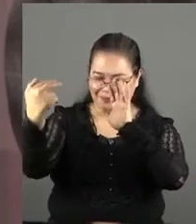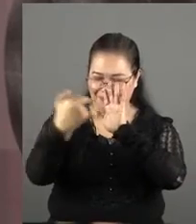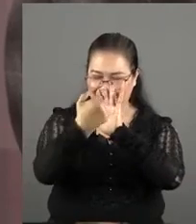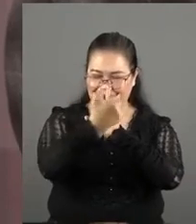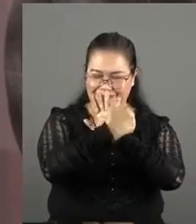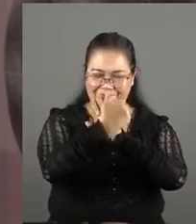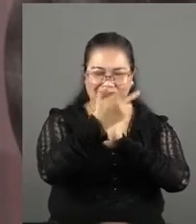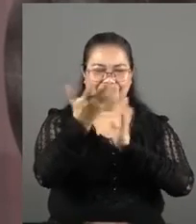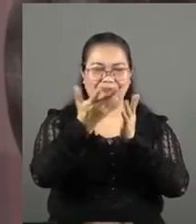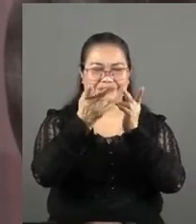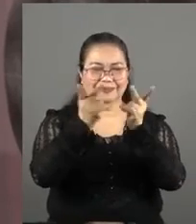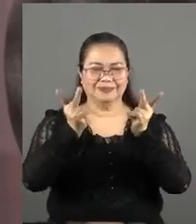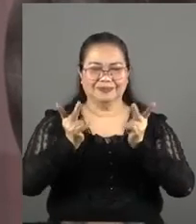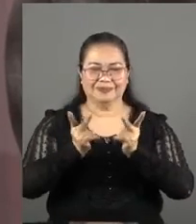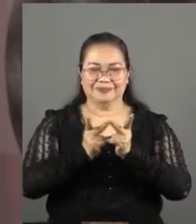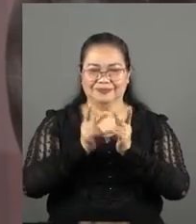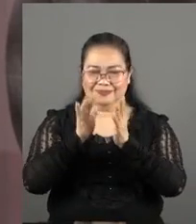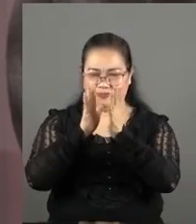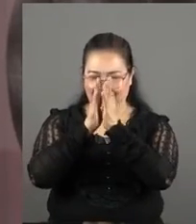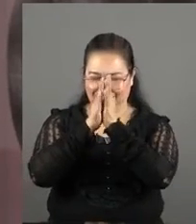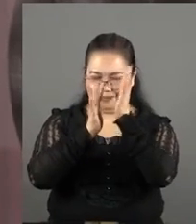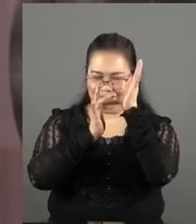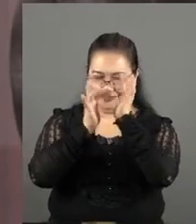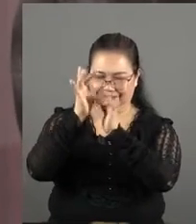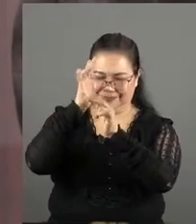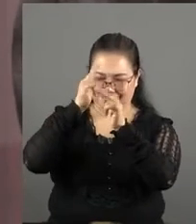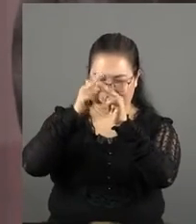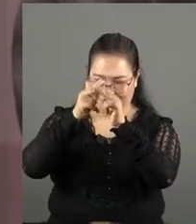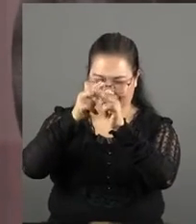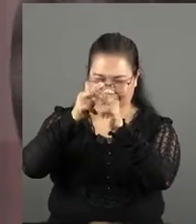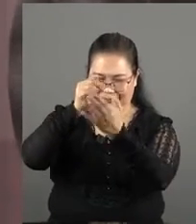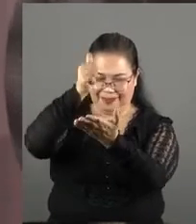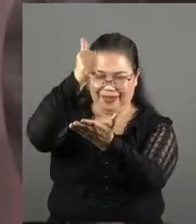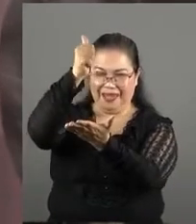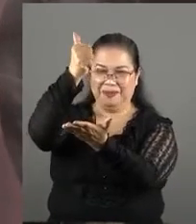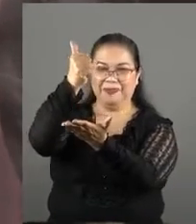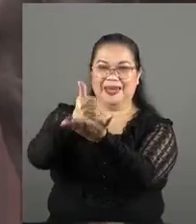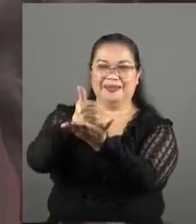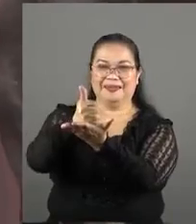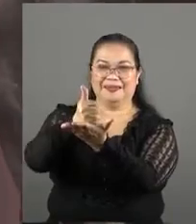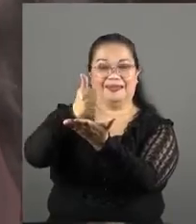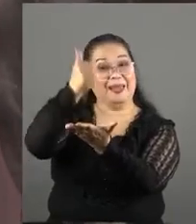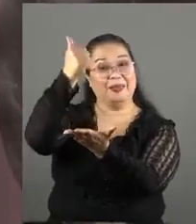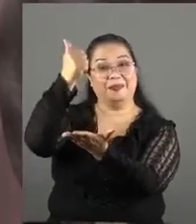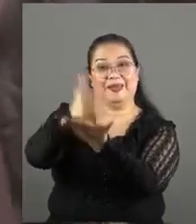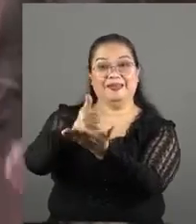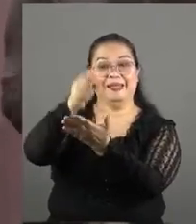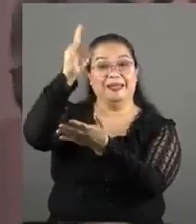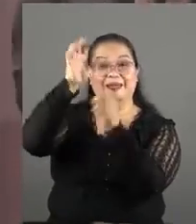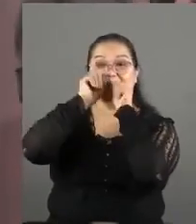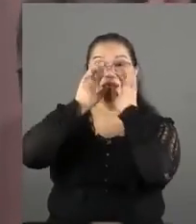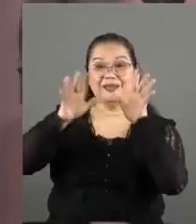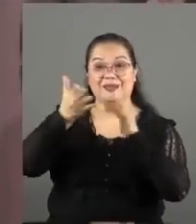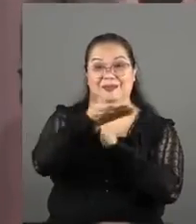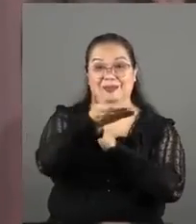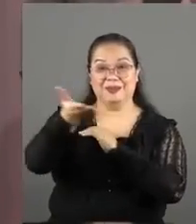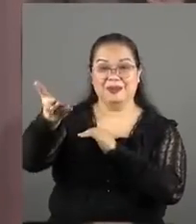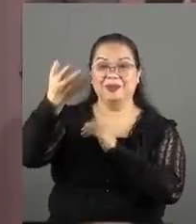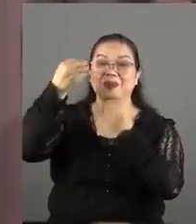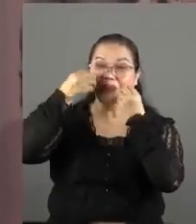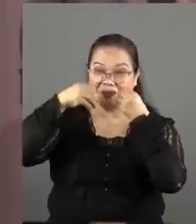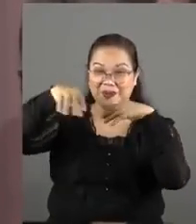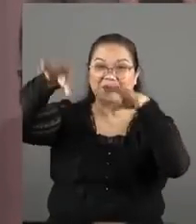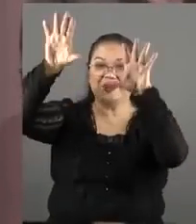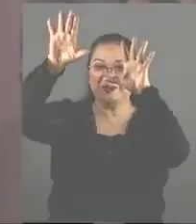they are. That's our prayer in Jesus' name. Amen. Amen. God bless you all. You go